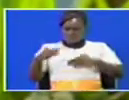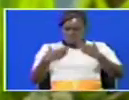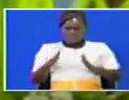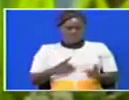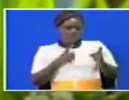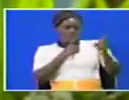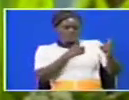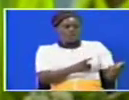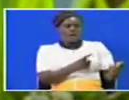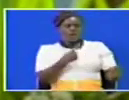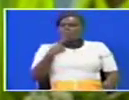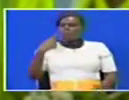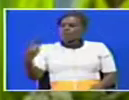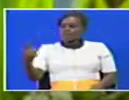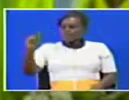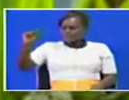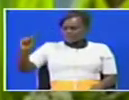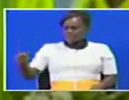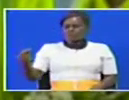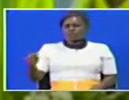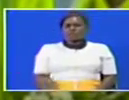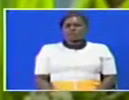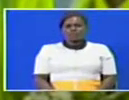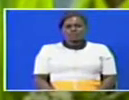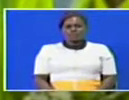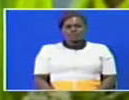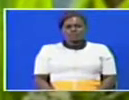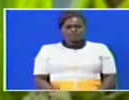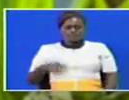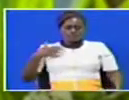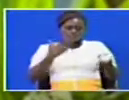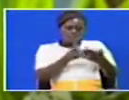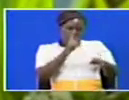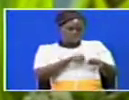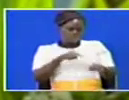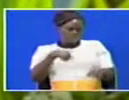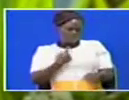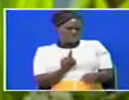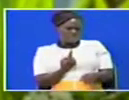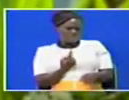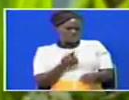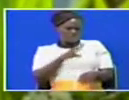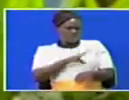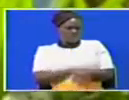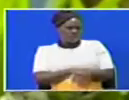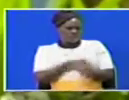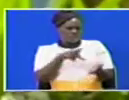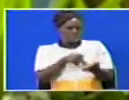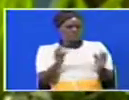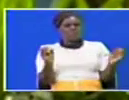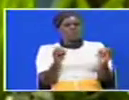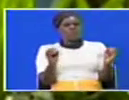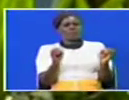alikabidhiwa shilingi 100,000. It, but it reached a moment whereby I was like, I'm not gonna get, maybe it's over.